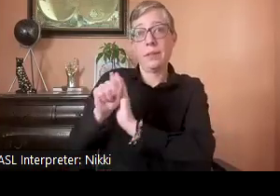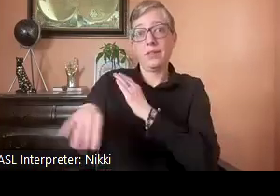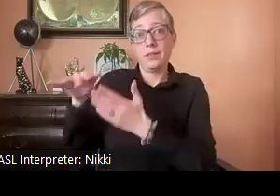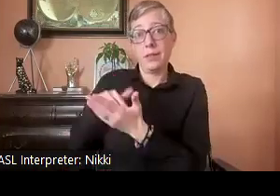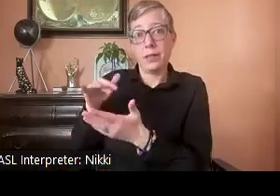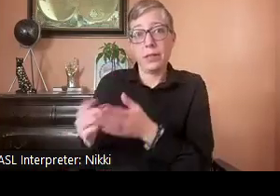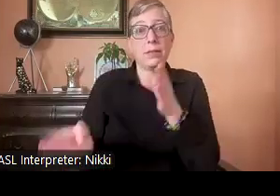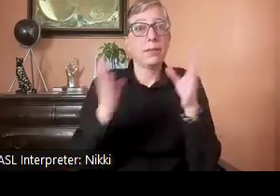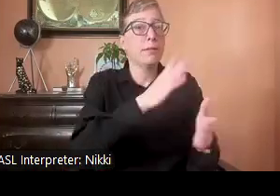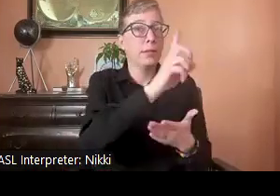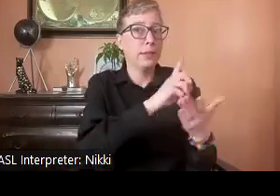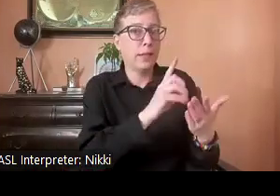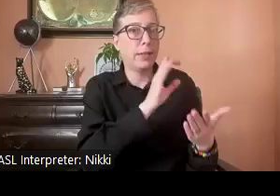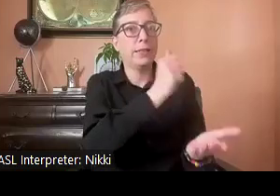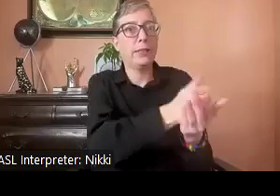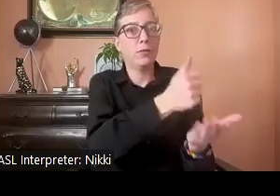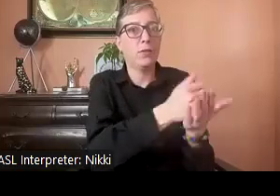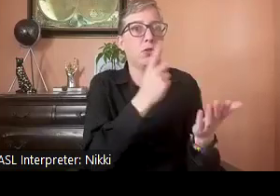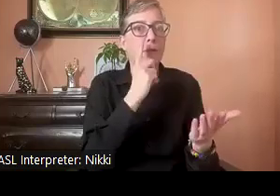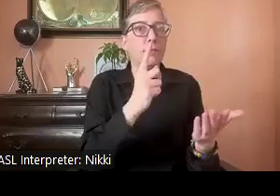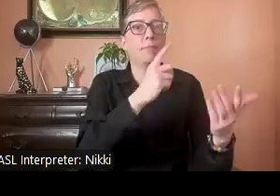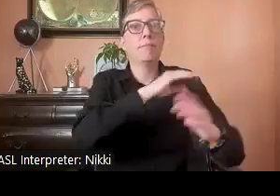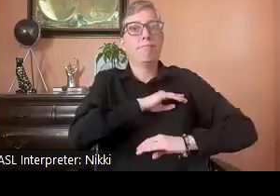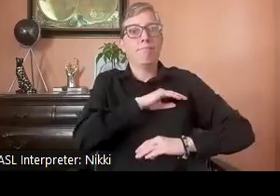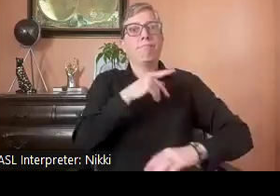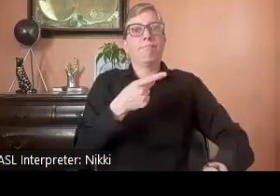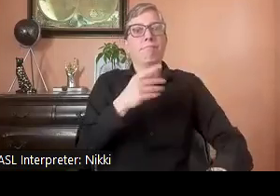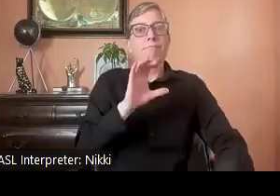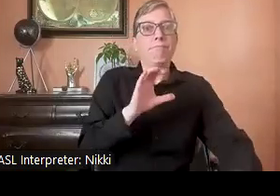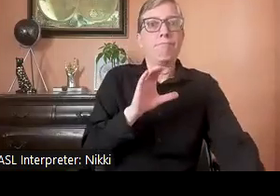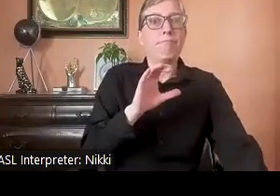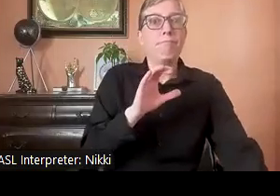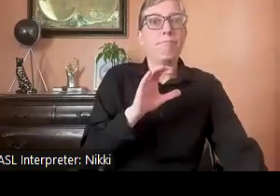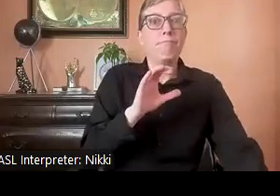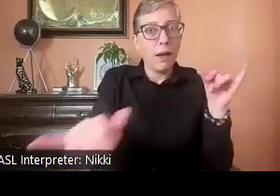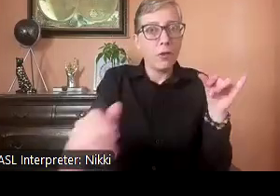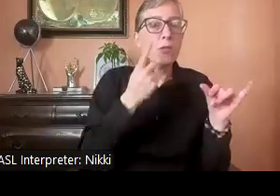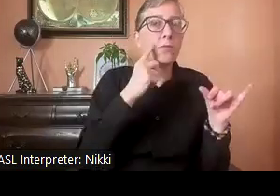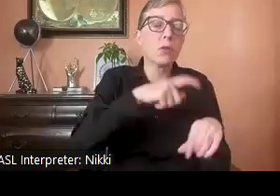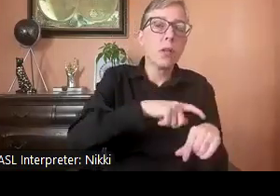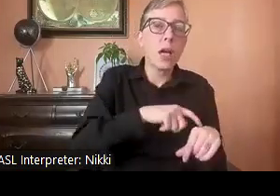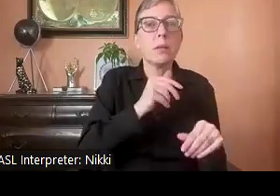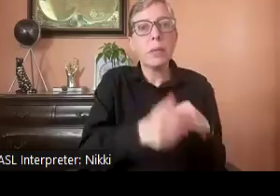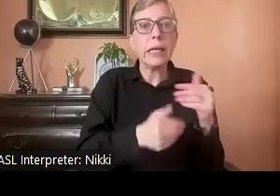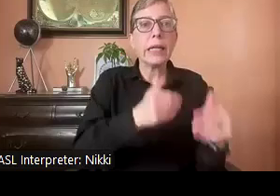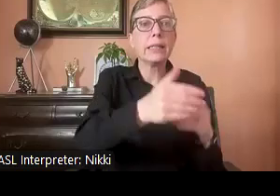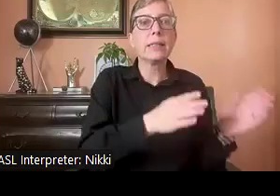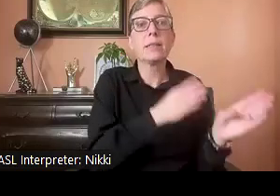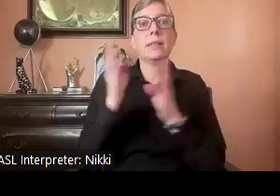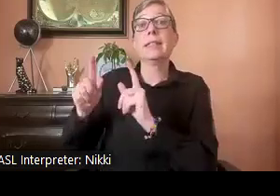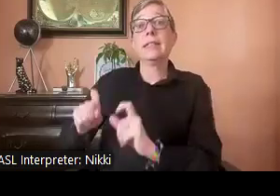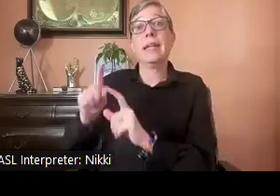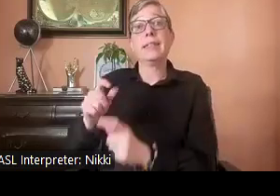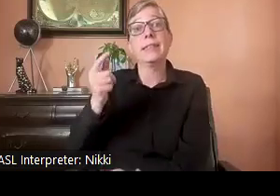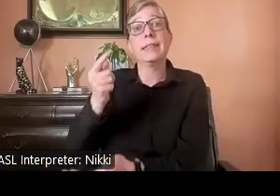care, test intervention effectiveness across different providers and levels of training. We don't need maybe master's